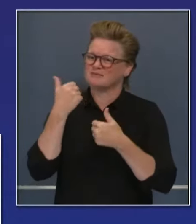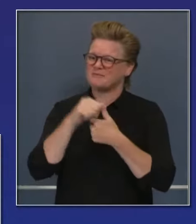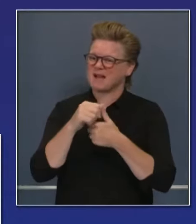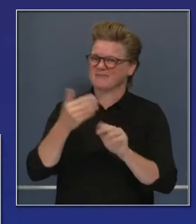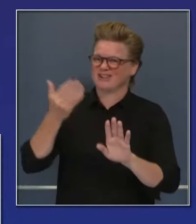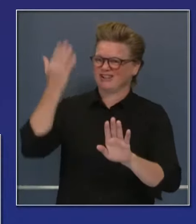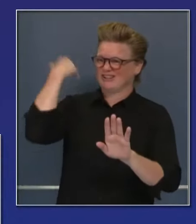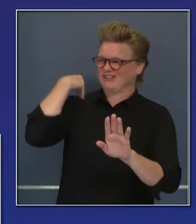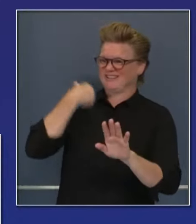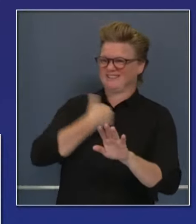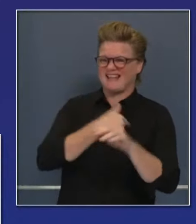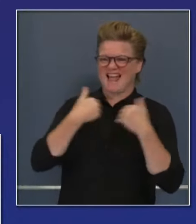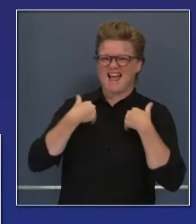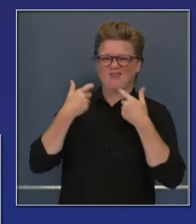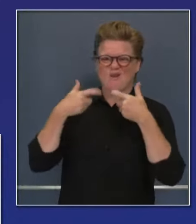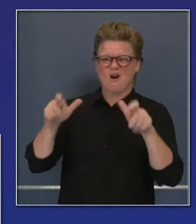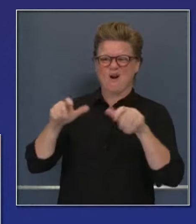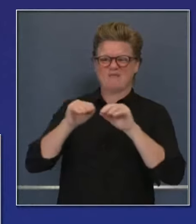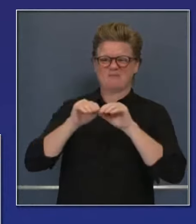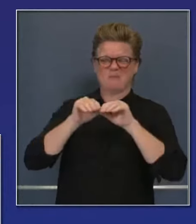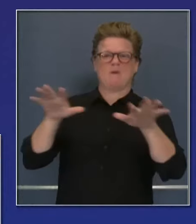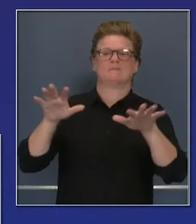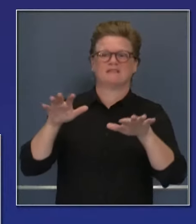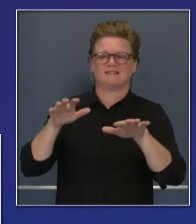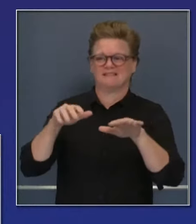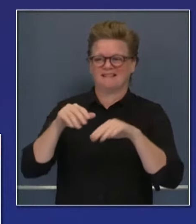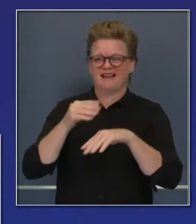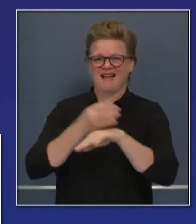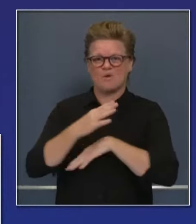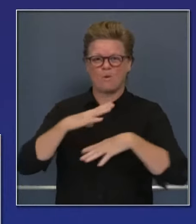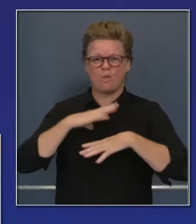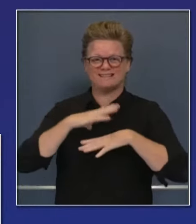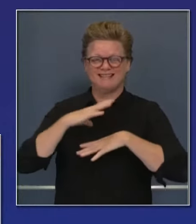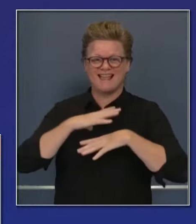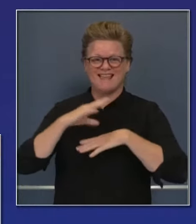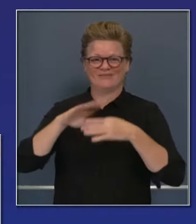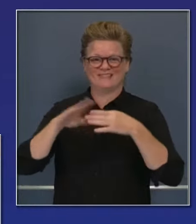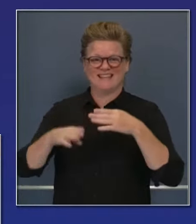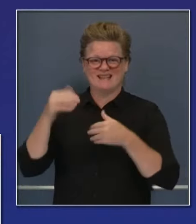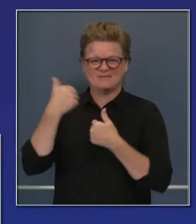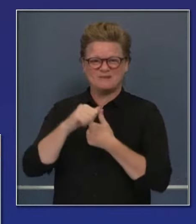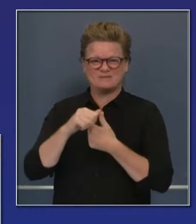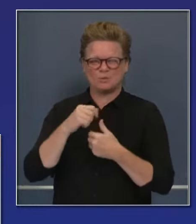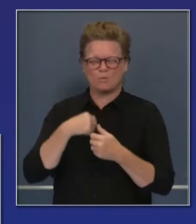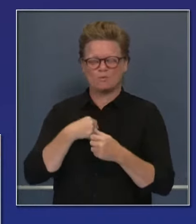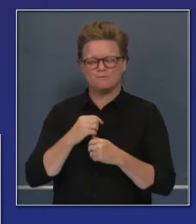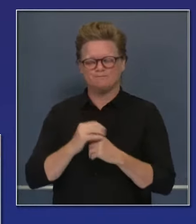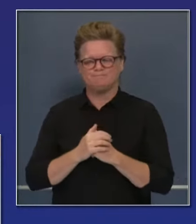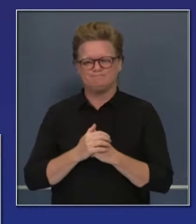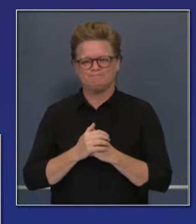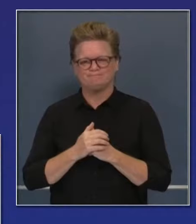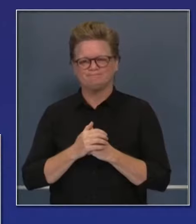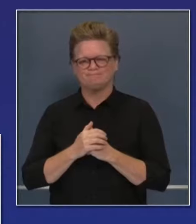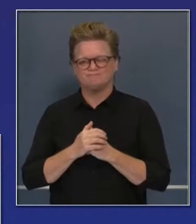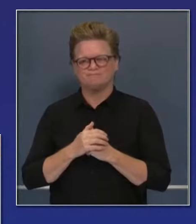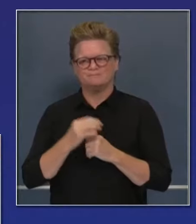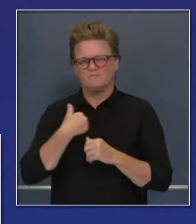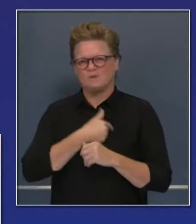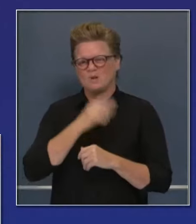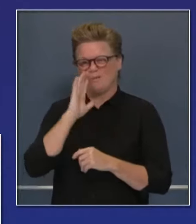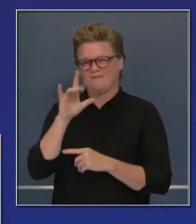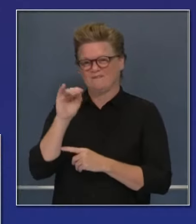larger spread, a large surge of transmissions that tended to occur 2 to 3 weeks after, say, 4th of